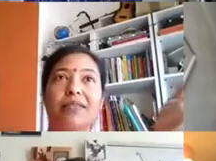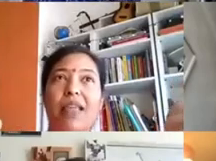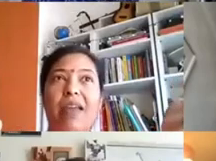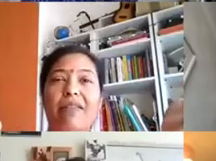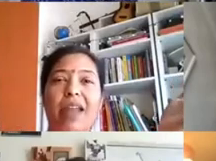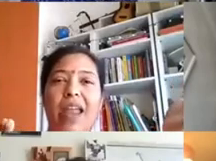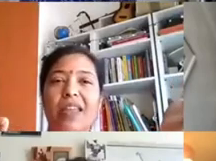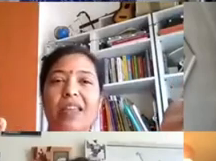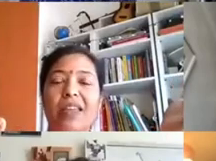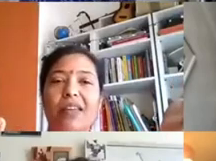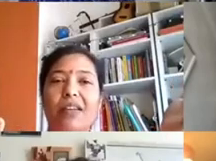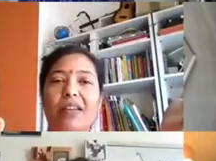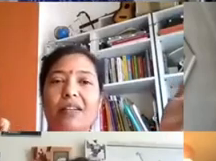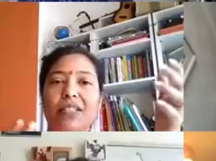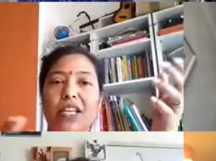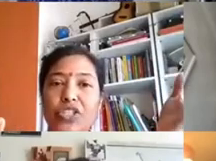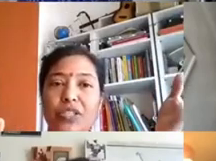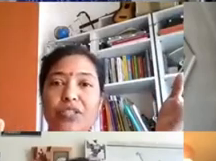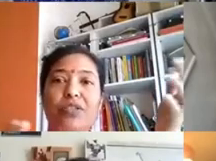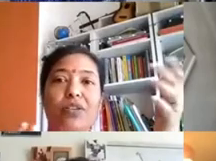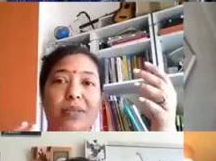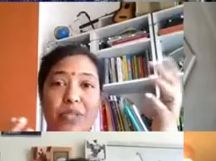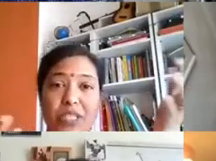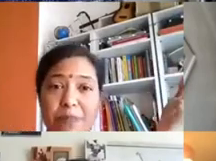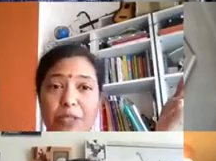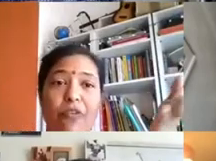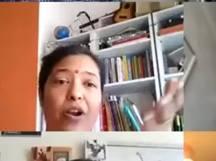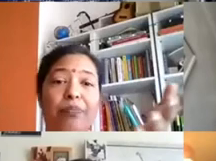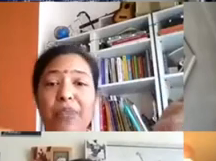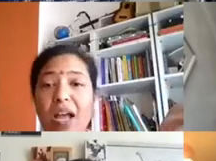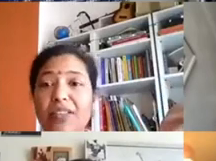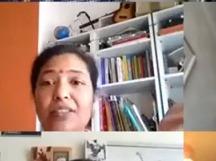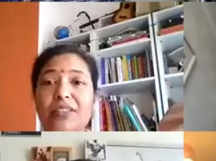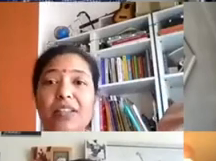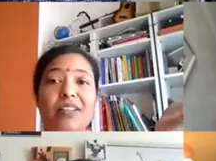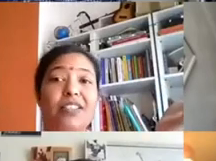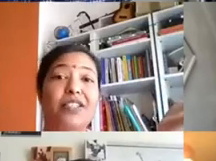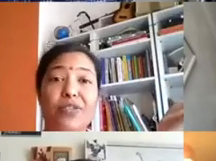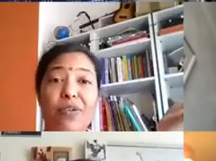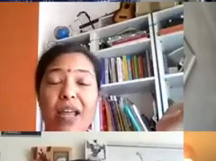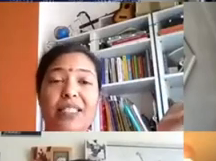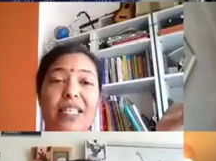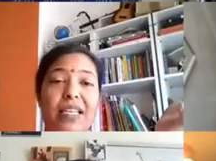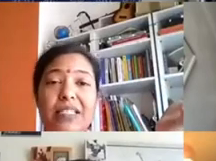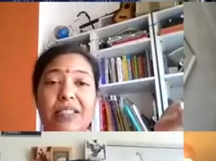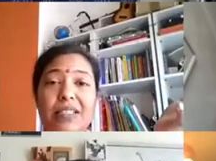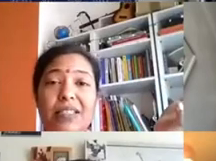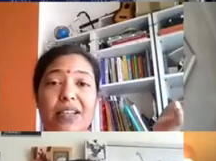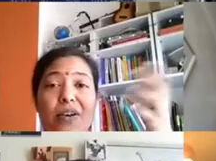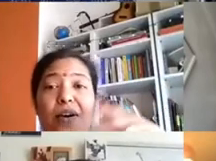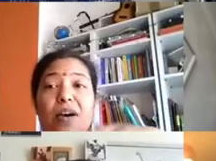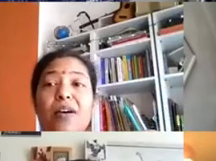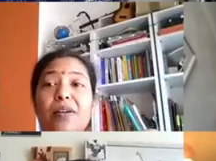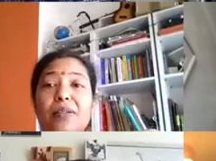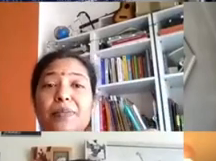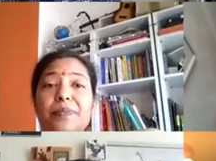is there any suggestions or some tips from other Citizens Online centers